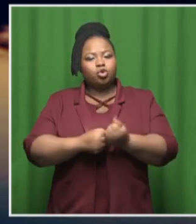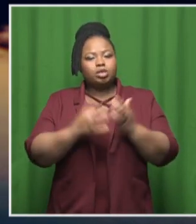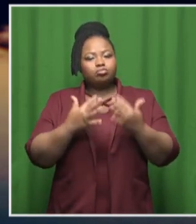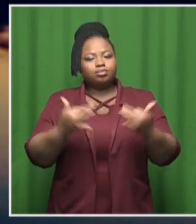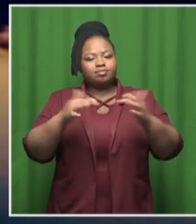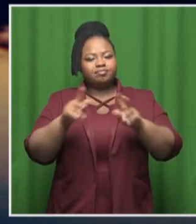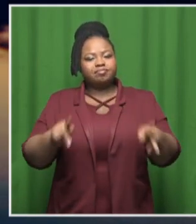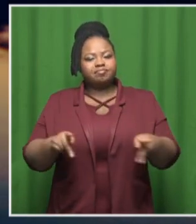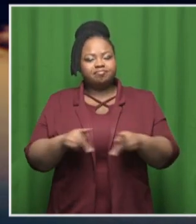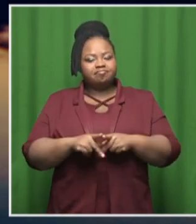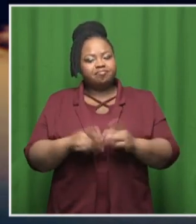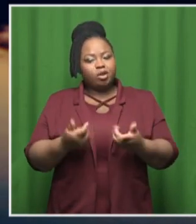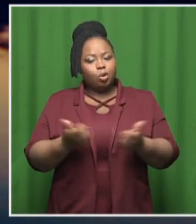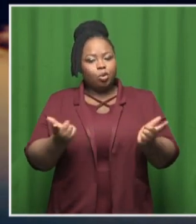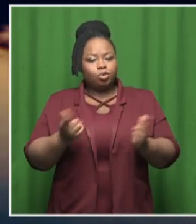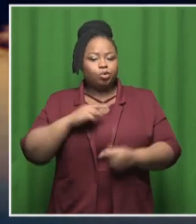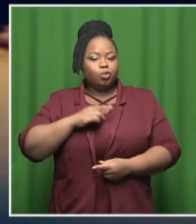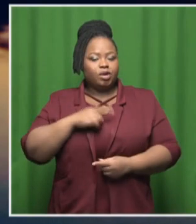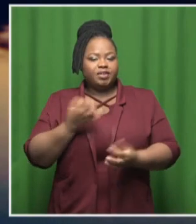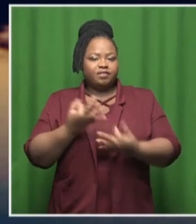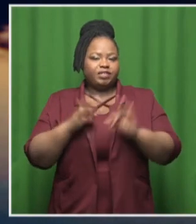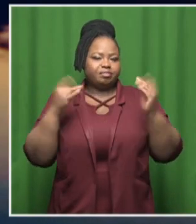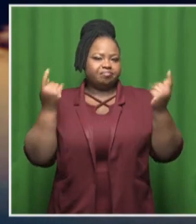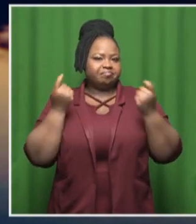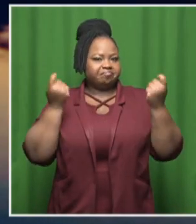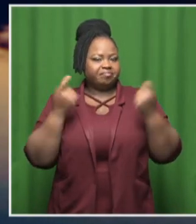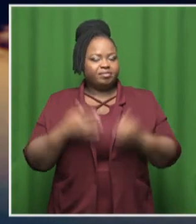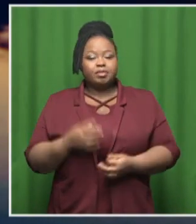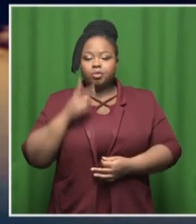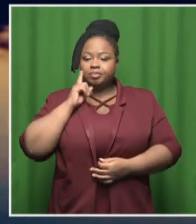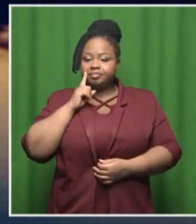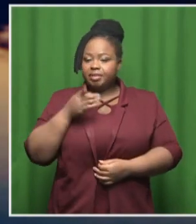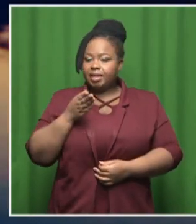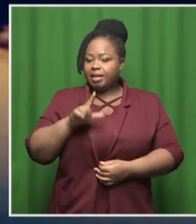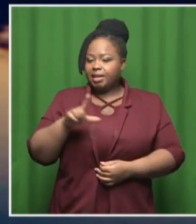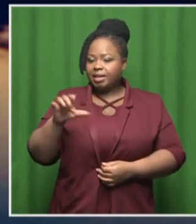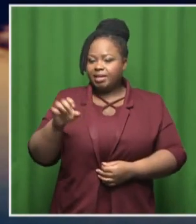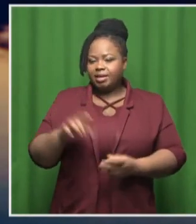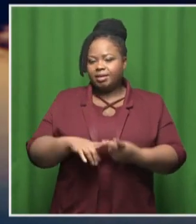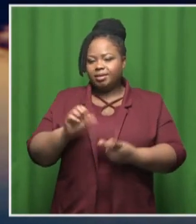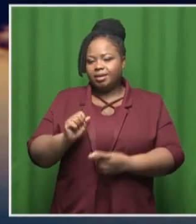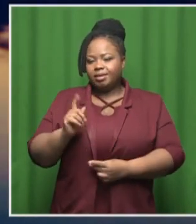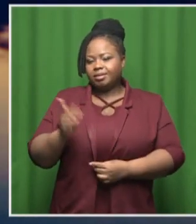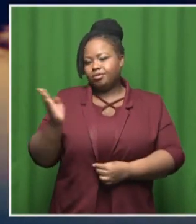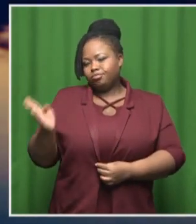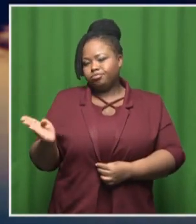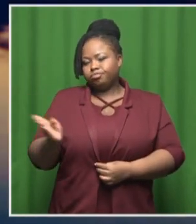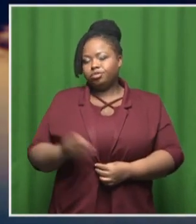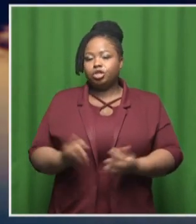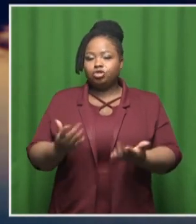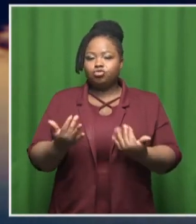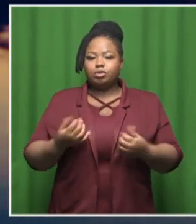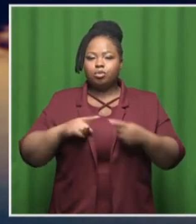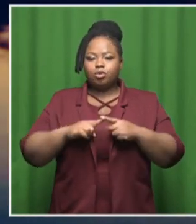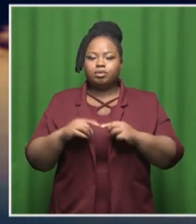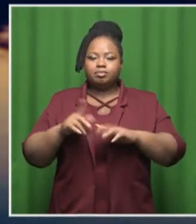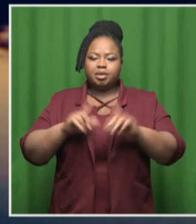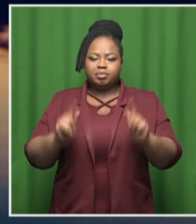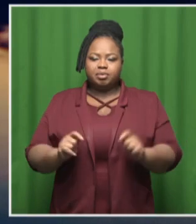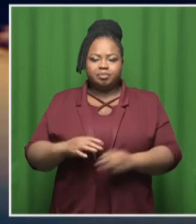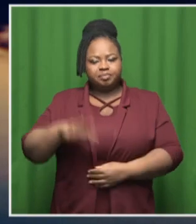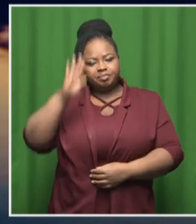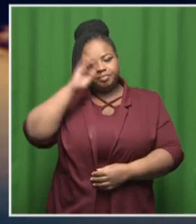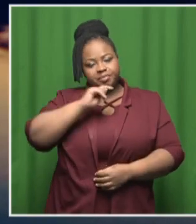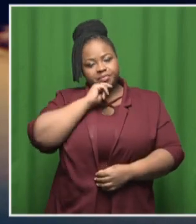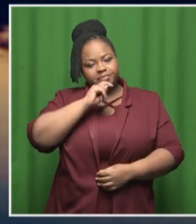was launched amid the fanfare with a free concert. Let's now cross to Leanne and Sakina Kamwendo in GreenPoint in Cape Town. A very good